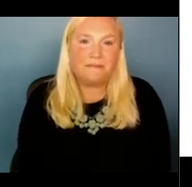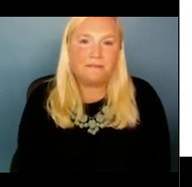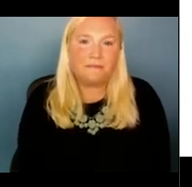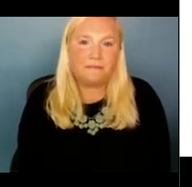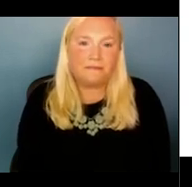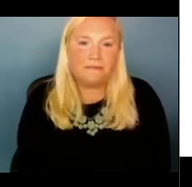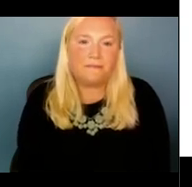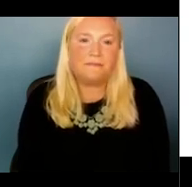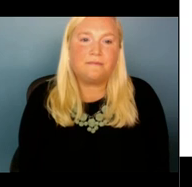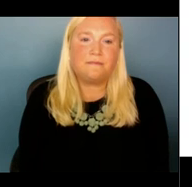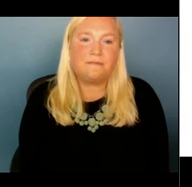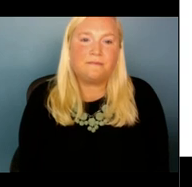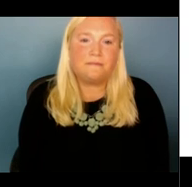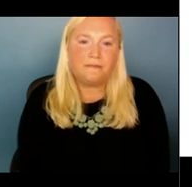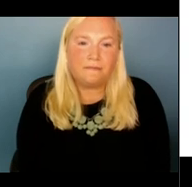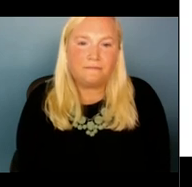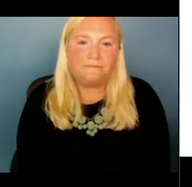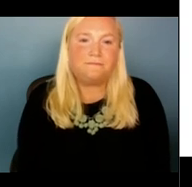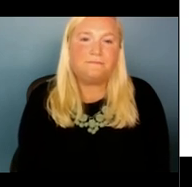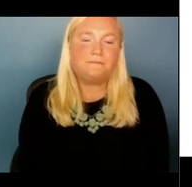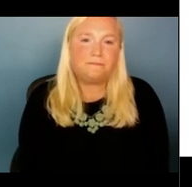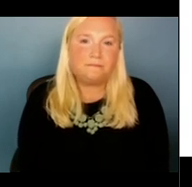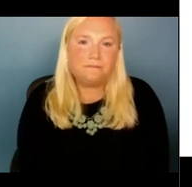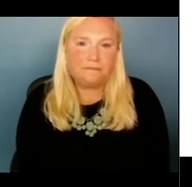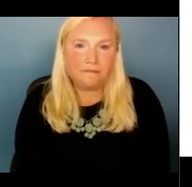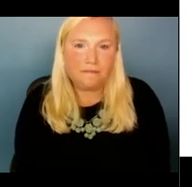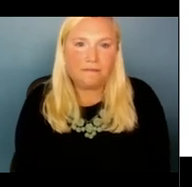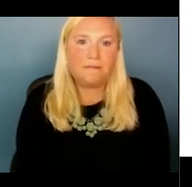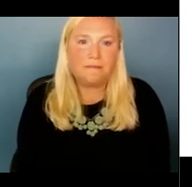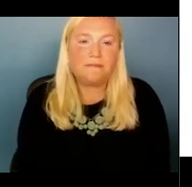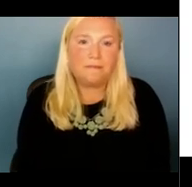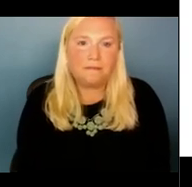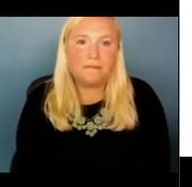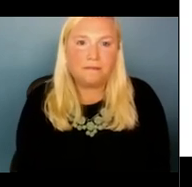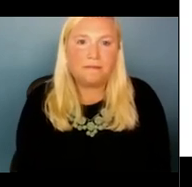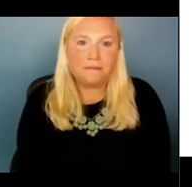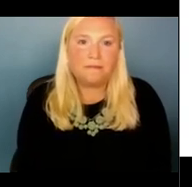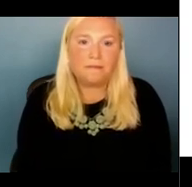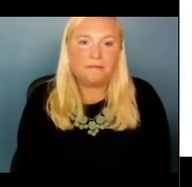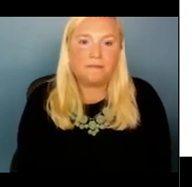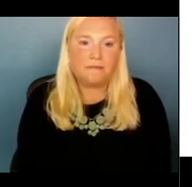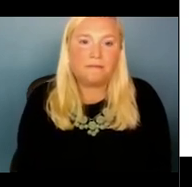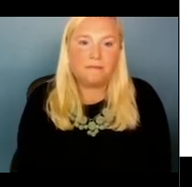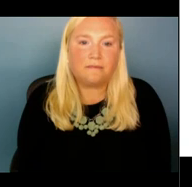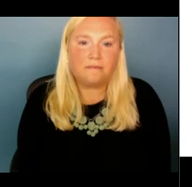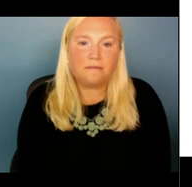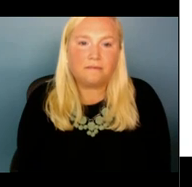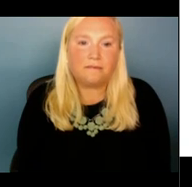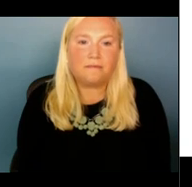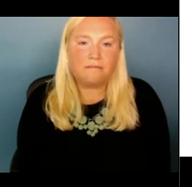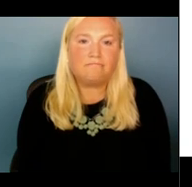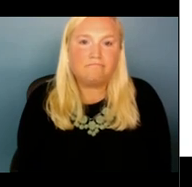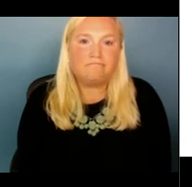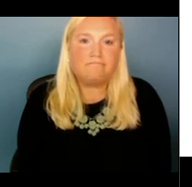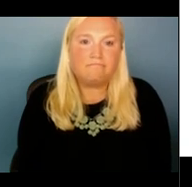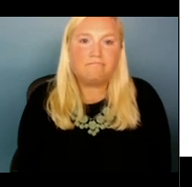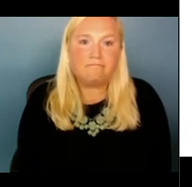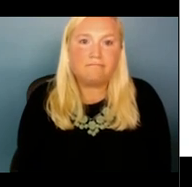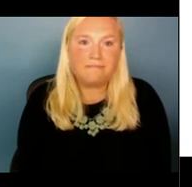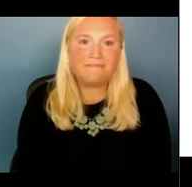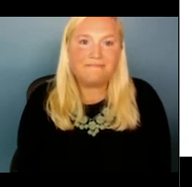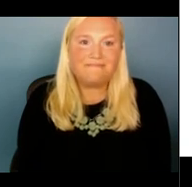look, I've assessed this. He has no adverse impact. He's speaking freely. He's saying what he wants to say. He's doing what he wants to do. He's